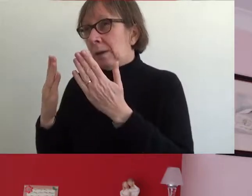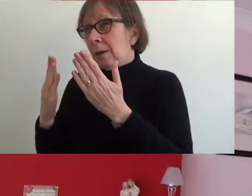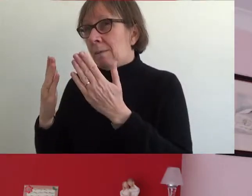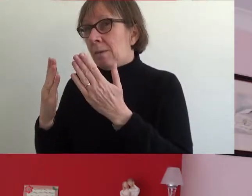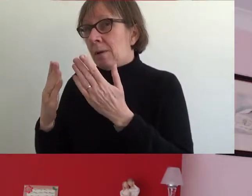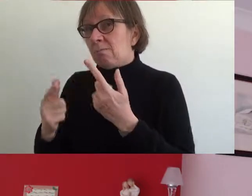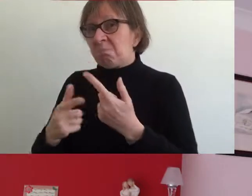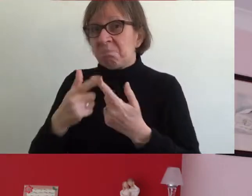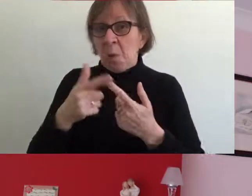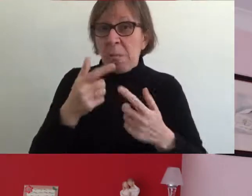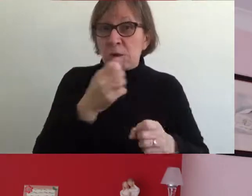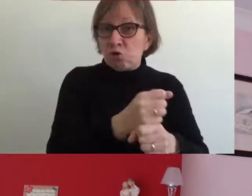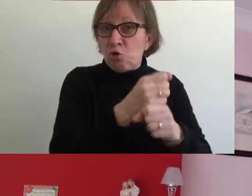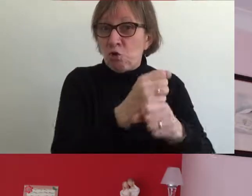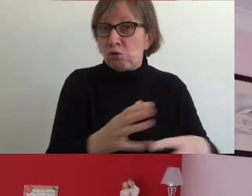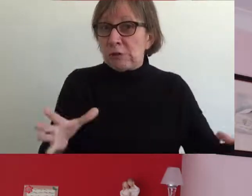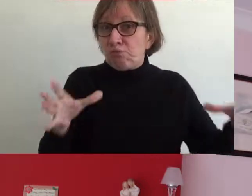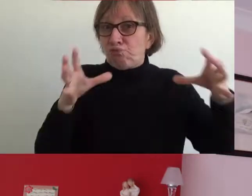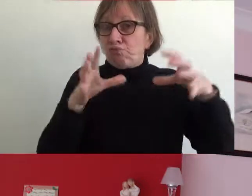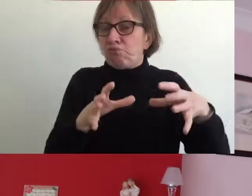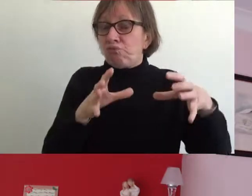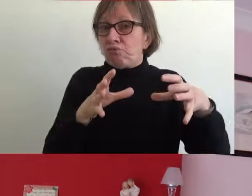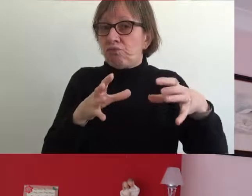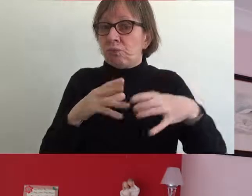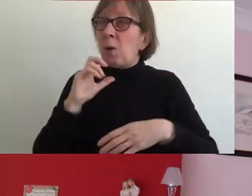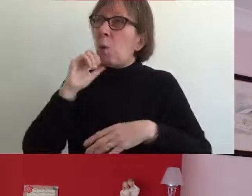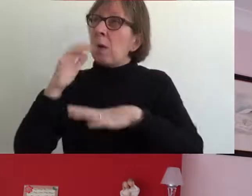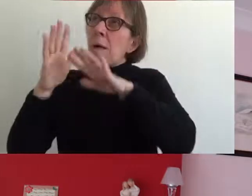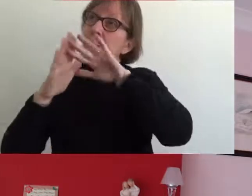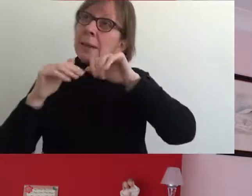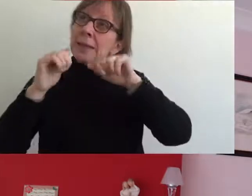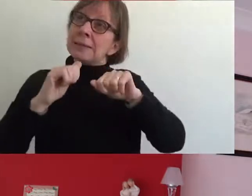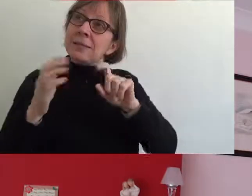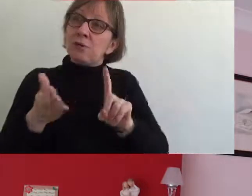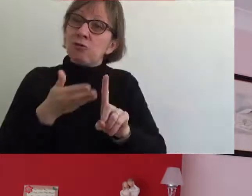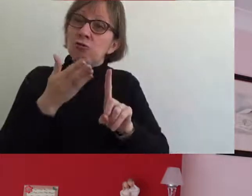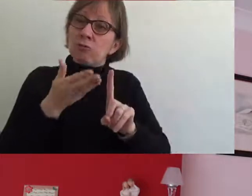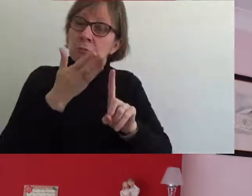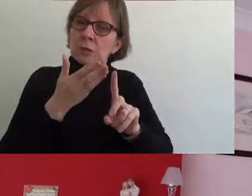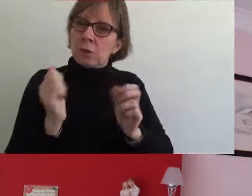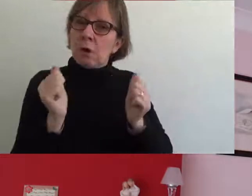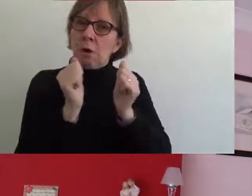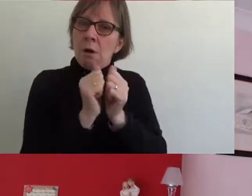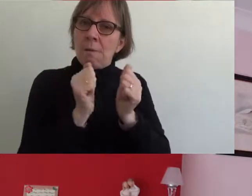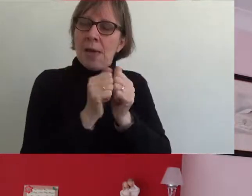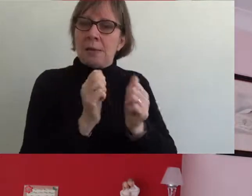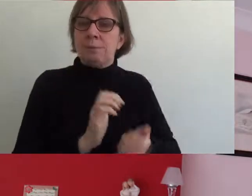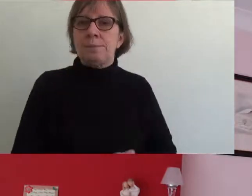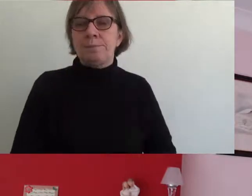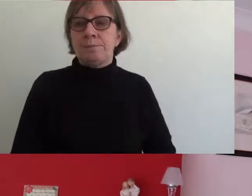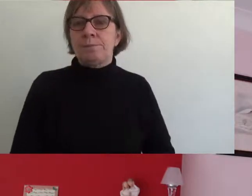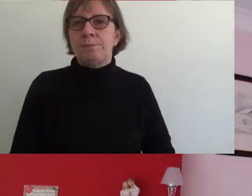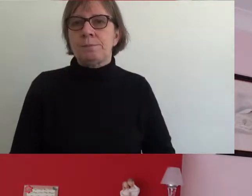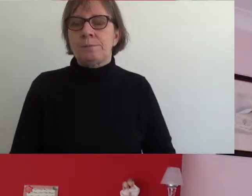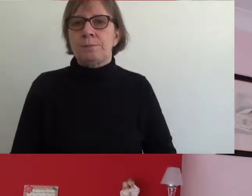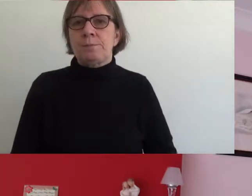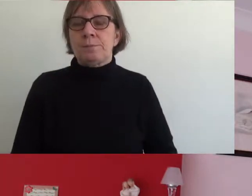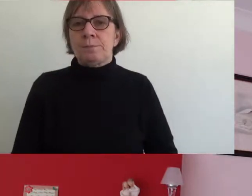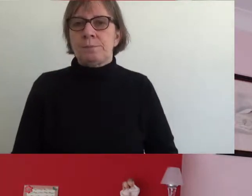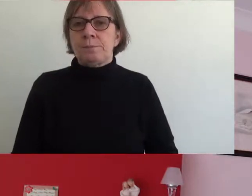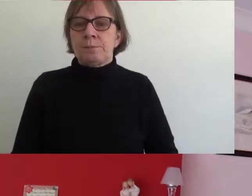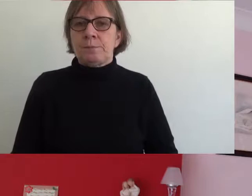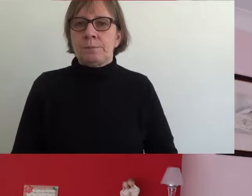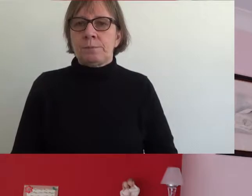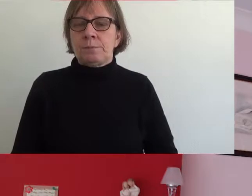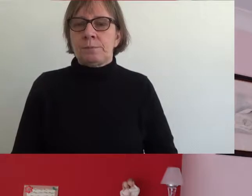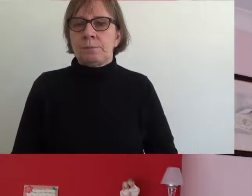together with the other churches in Halesowen, that you will bless us and encourage us, Lord. Amen.